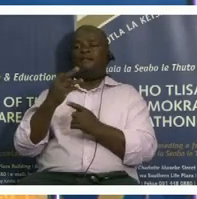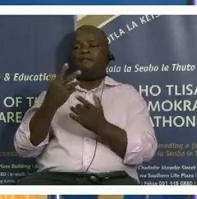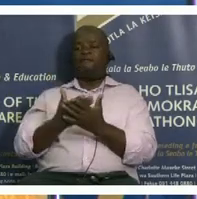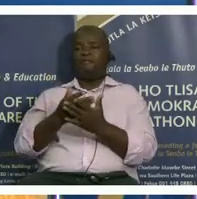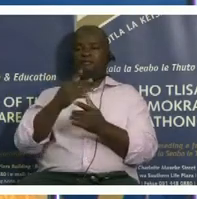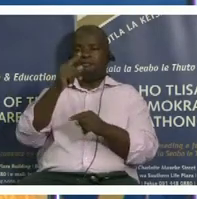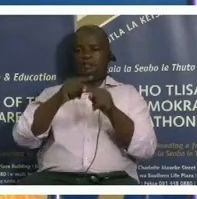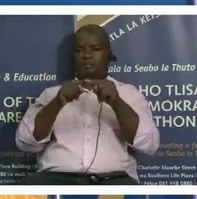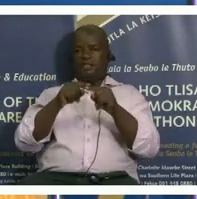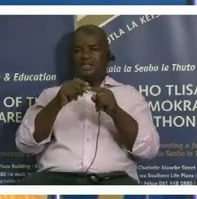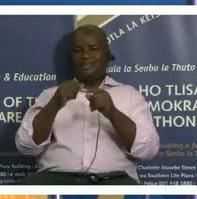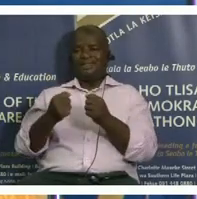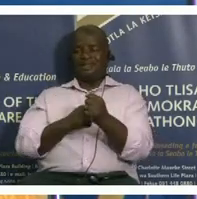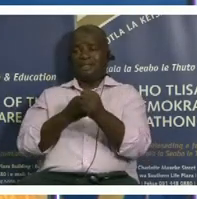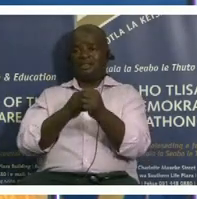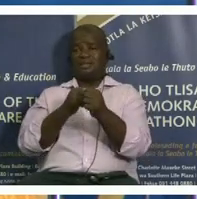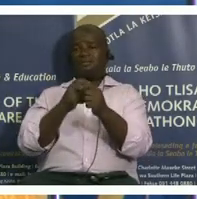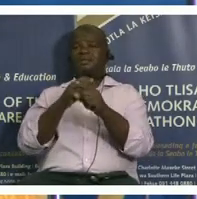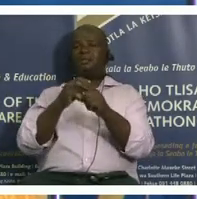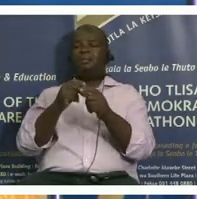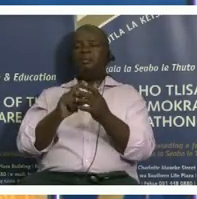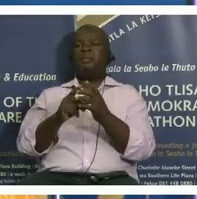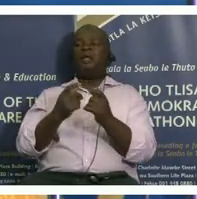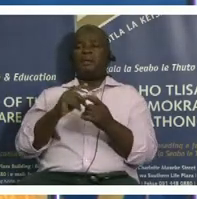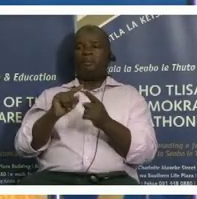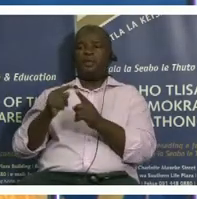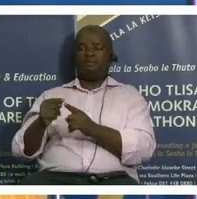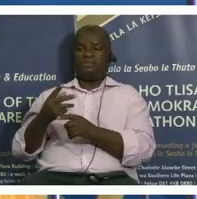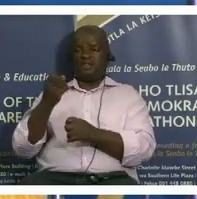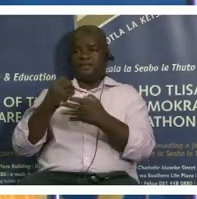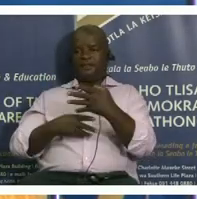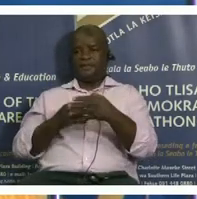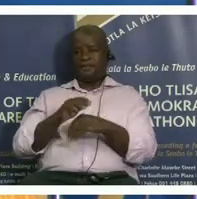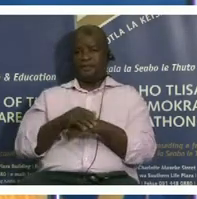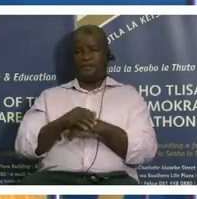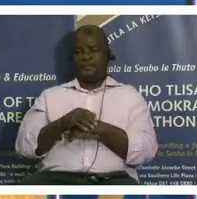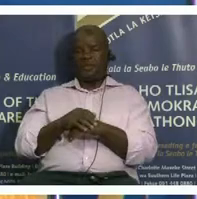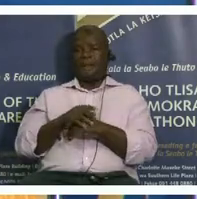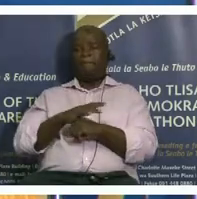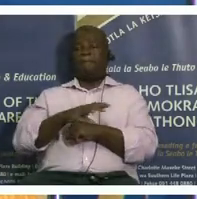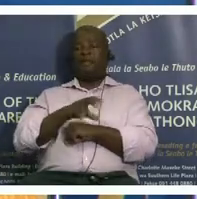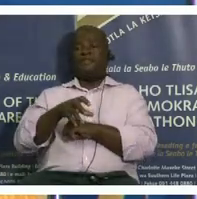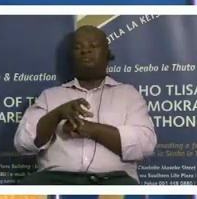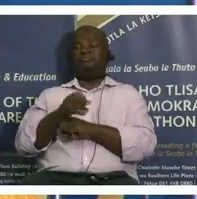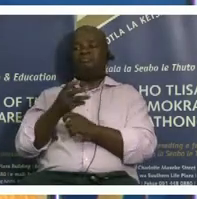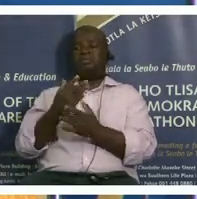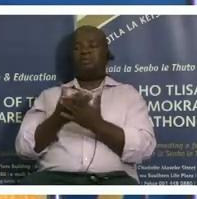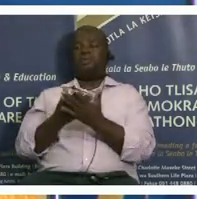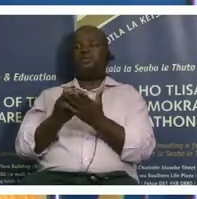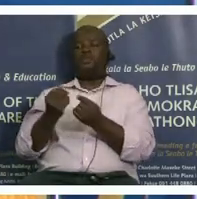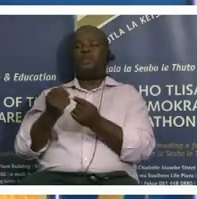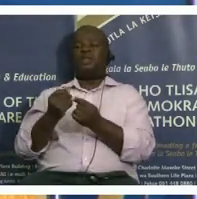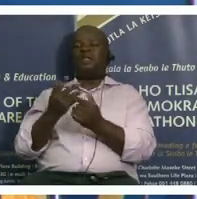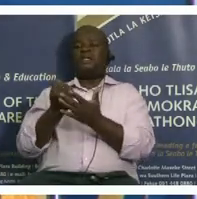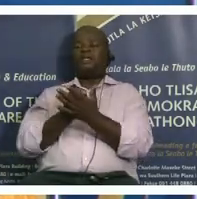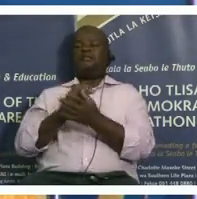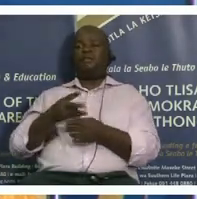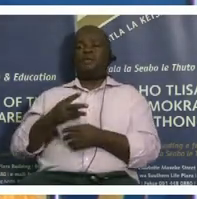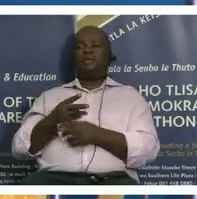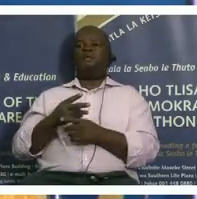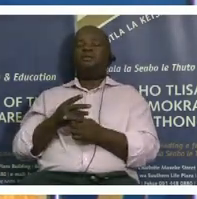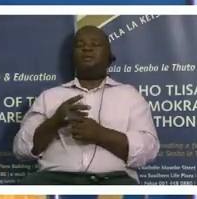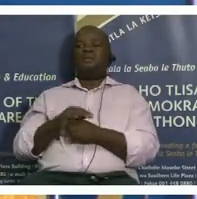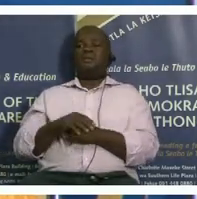medium-term strategic framework priorities. The provision of safe human settlement is not only